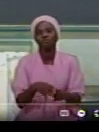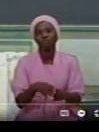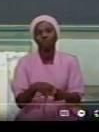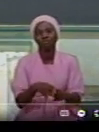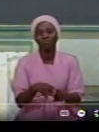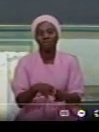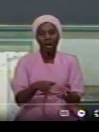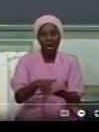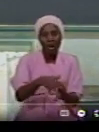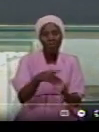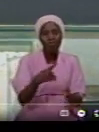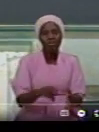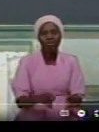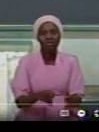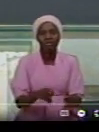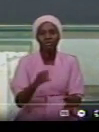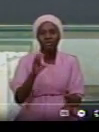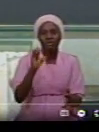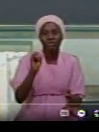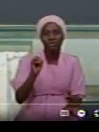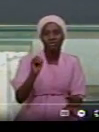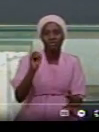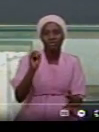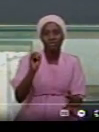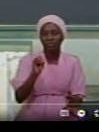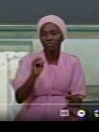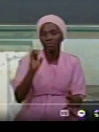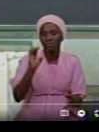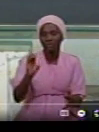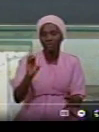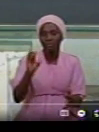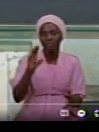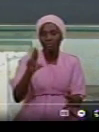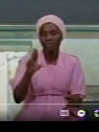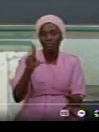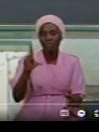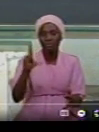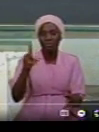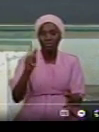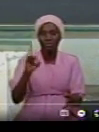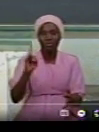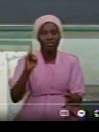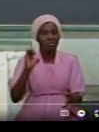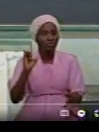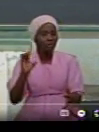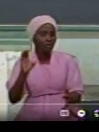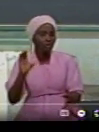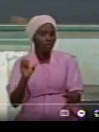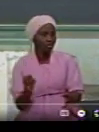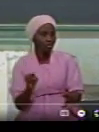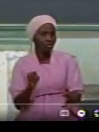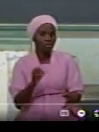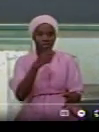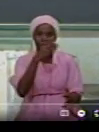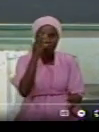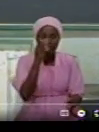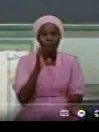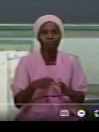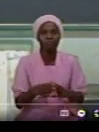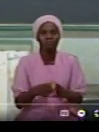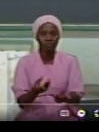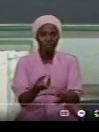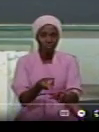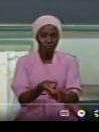occultic. Come out from among them, among the worldly wise. Come out, touch not the